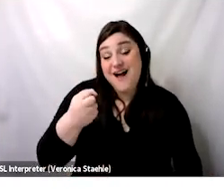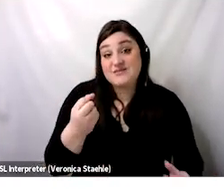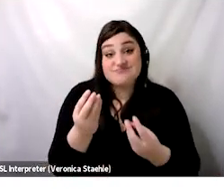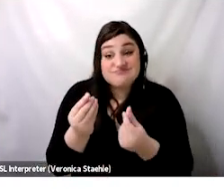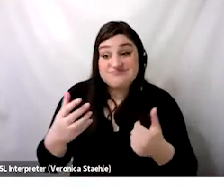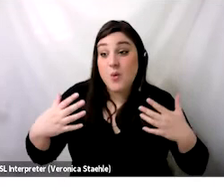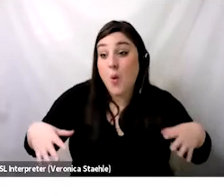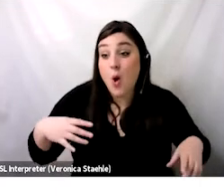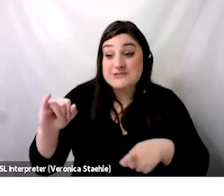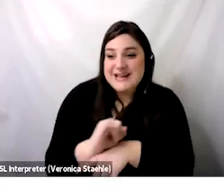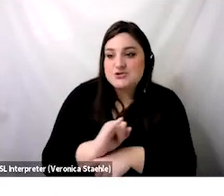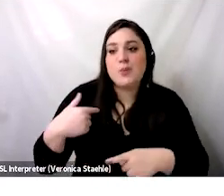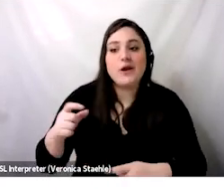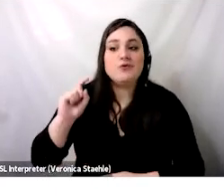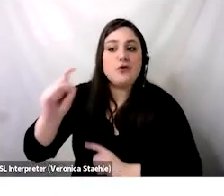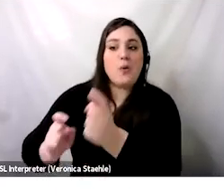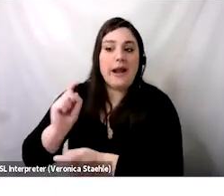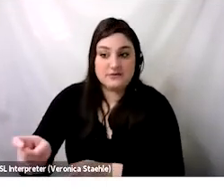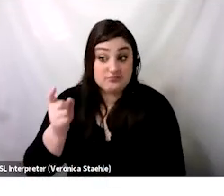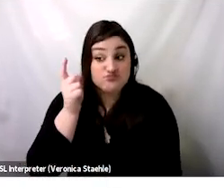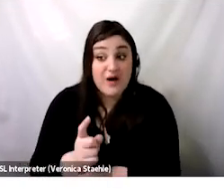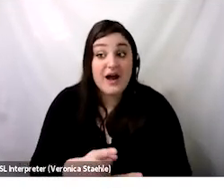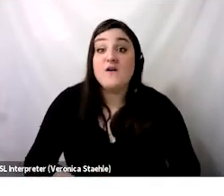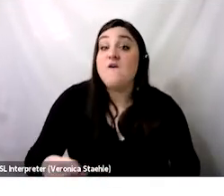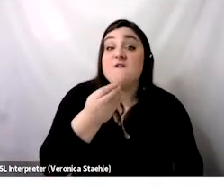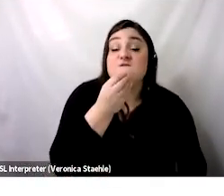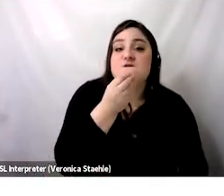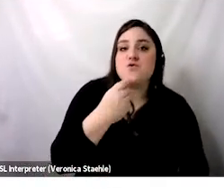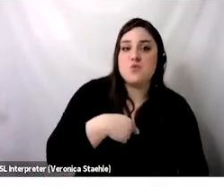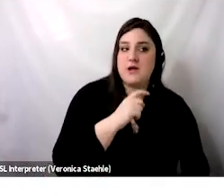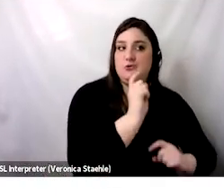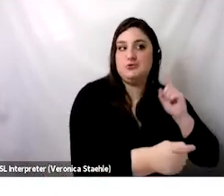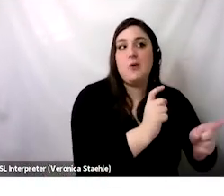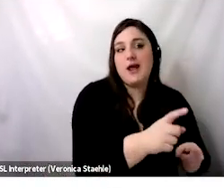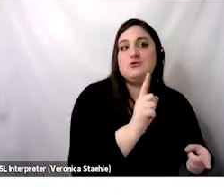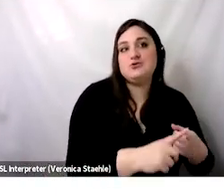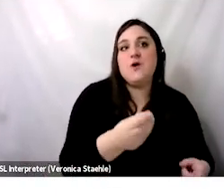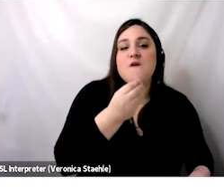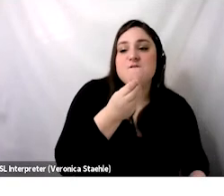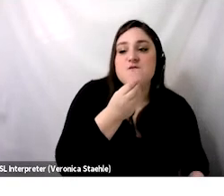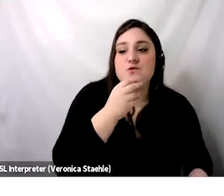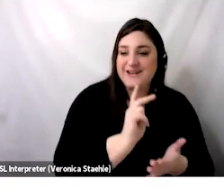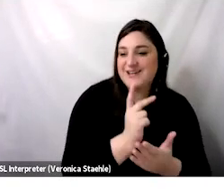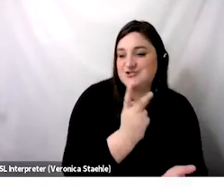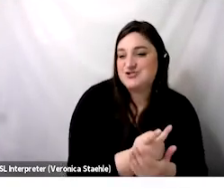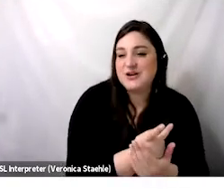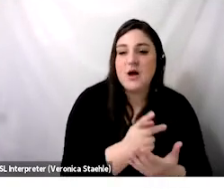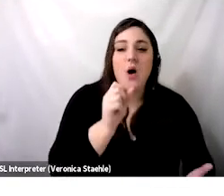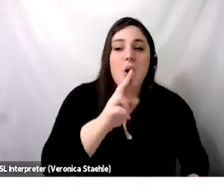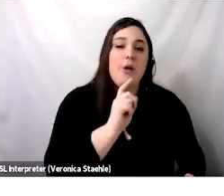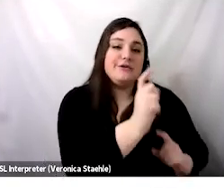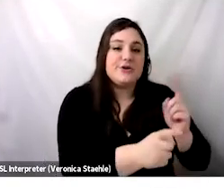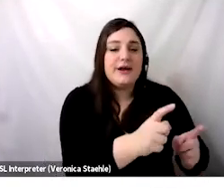clothing. In the food industry, we donate to food kitchens or